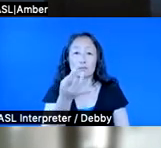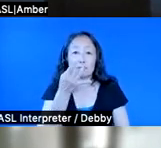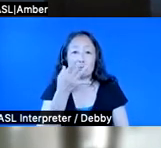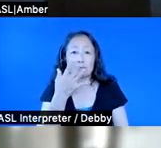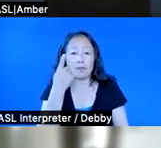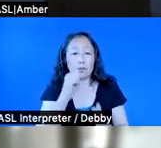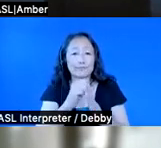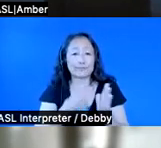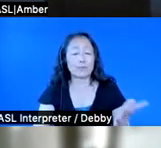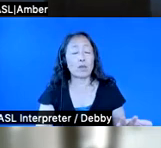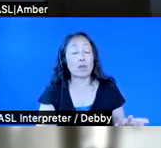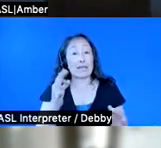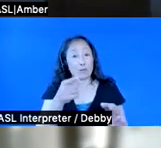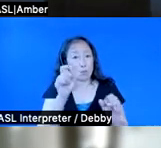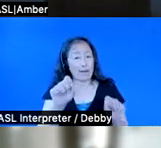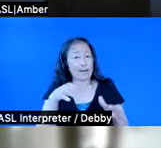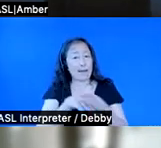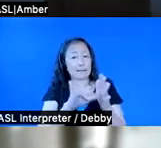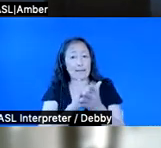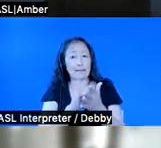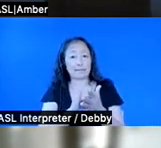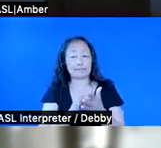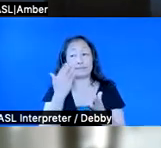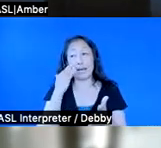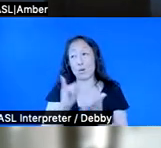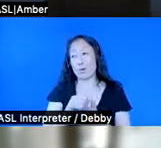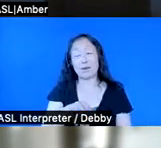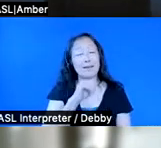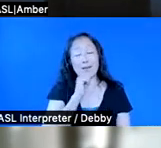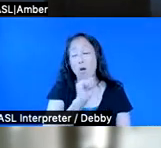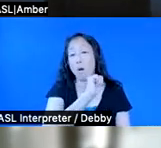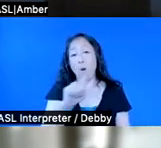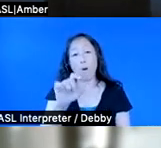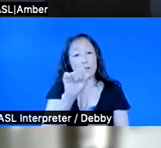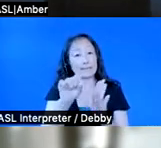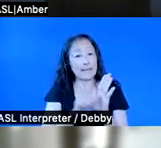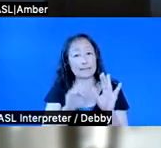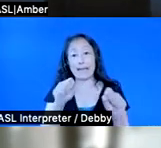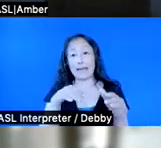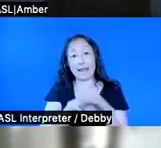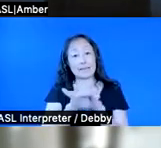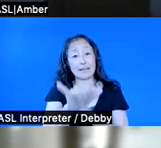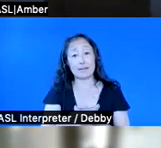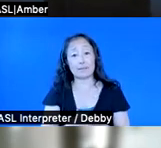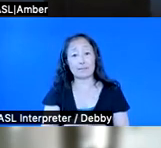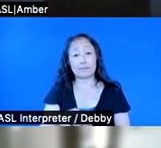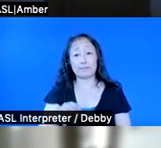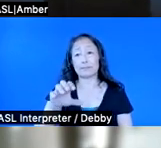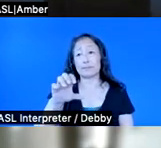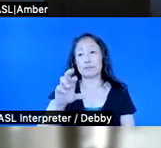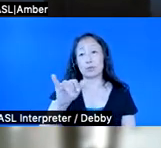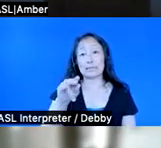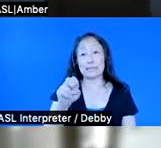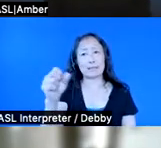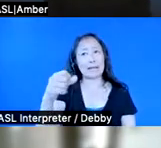you're able to access it. And I know all states are not able to access it right now. A whole new level of advocacy right